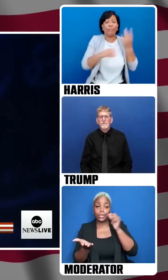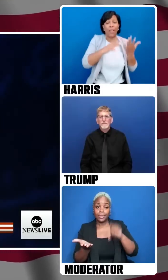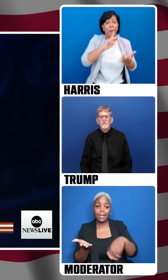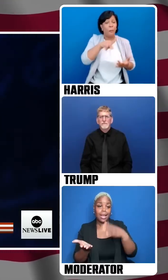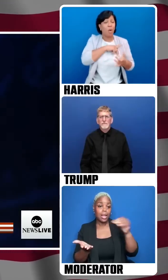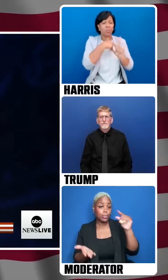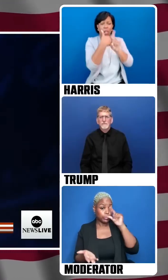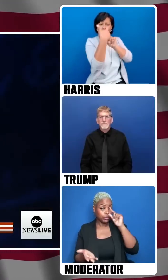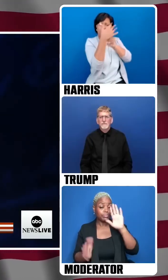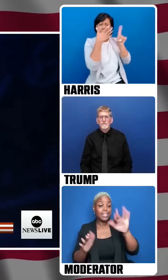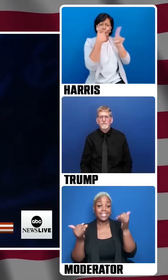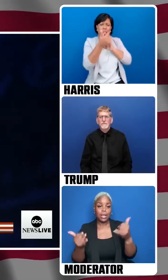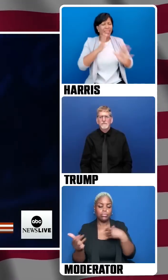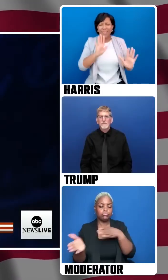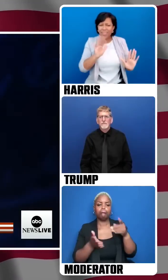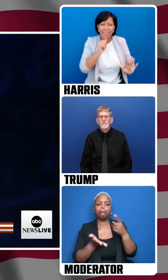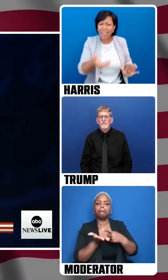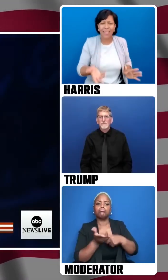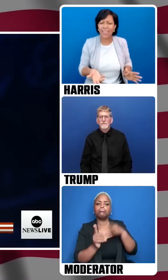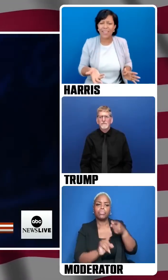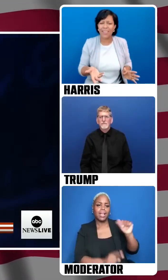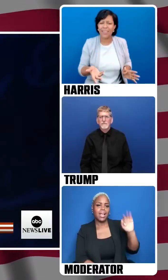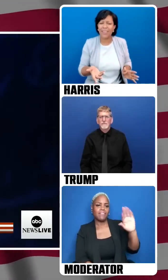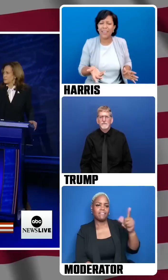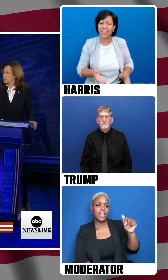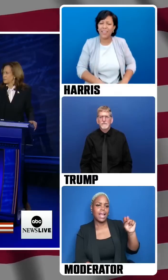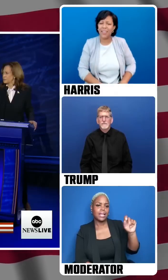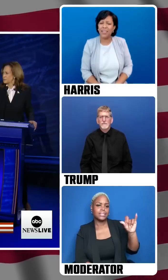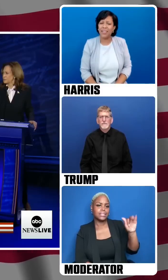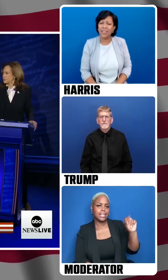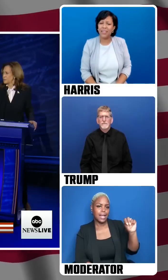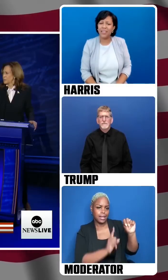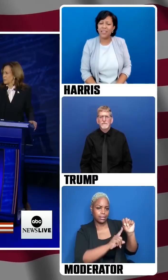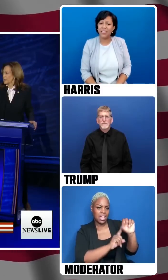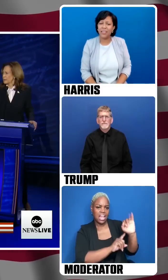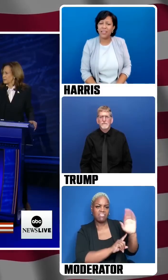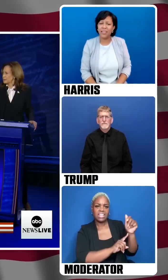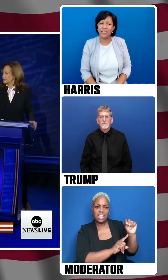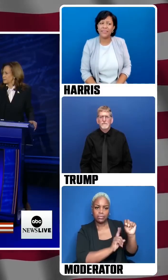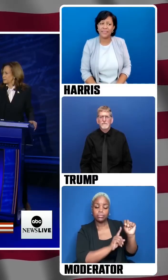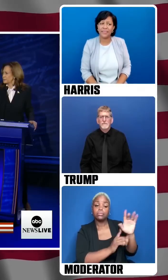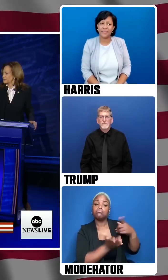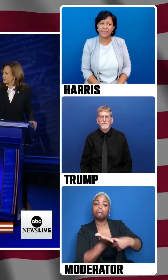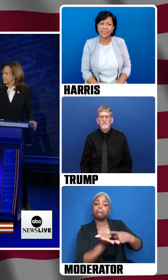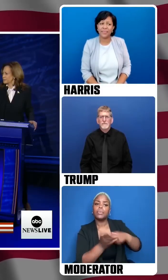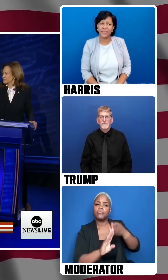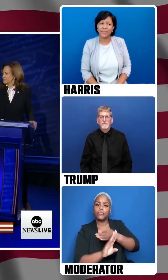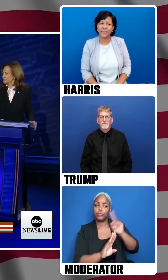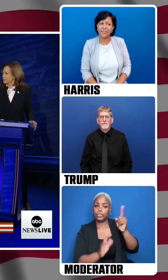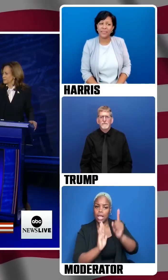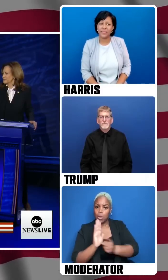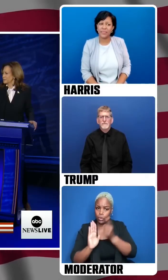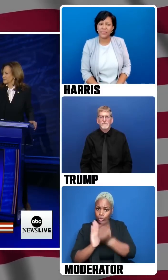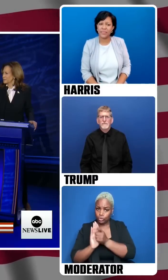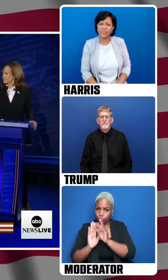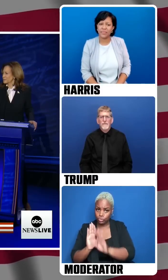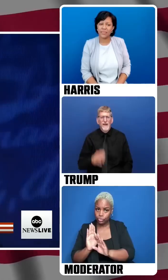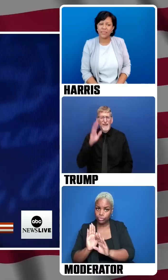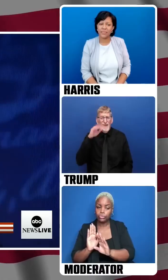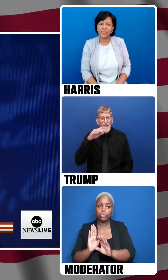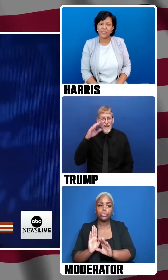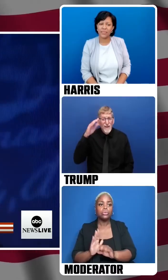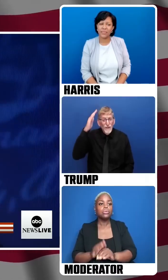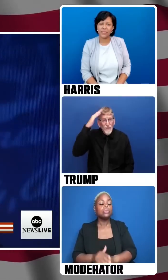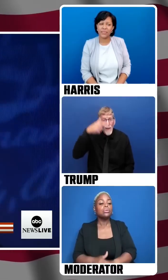Afghanistan. It came up in the first hour of this debate. I wanted to move on to Afghanistan. Stoltenberg said Trump did the most amazing thing I've ever